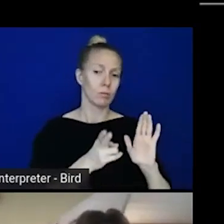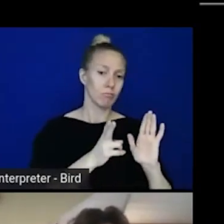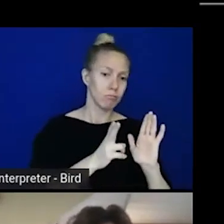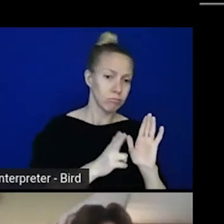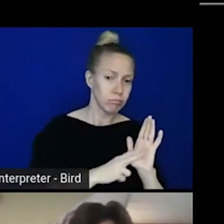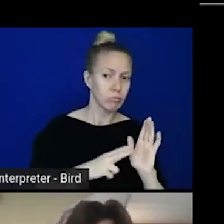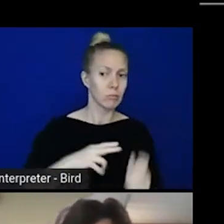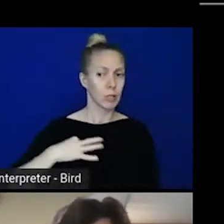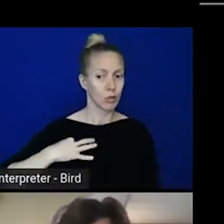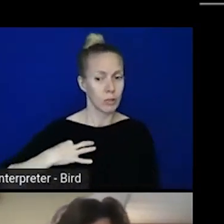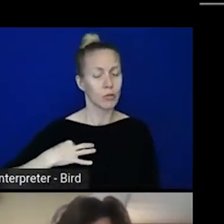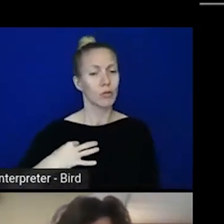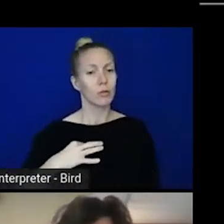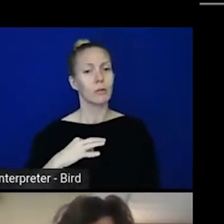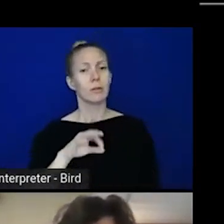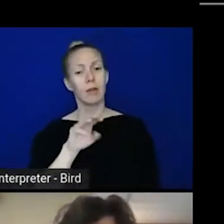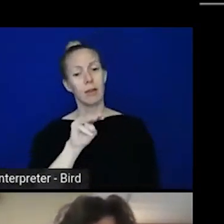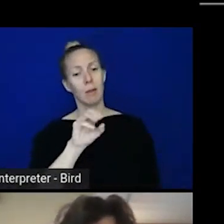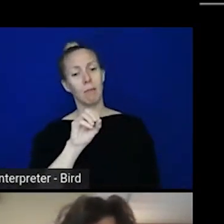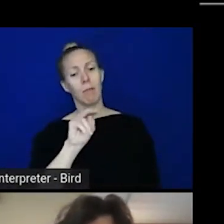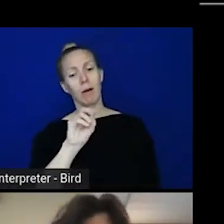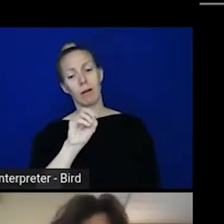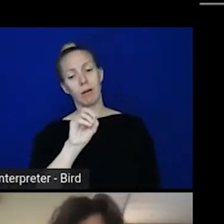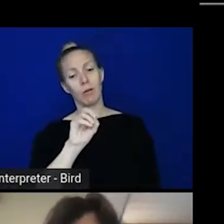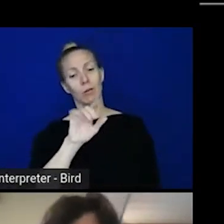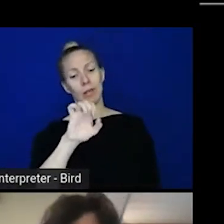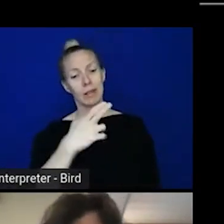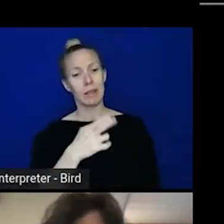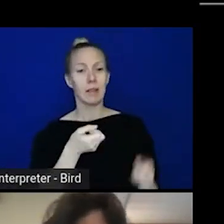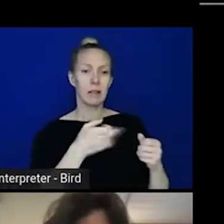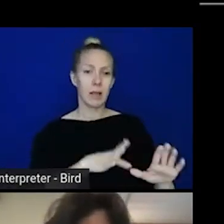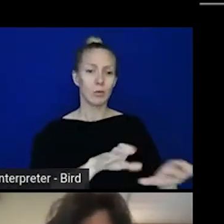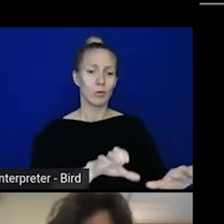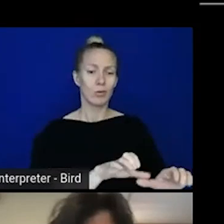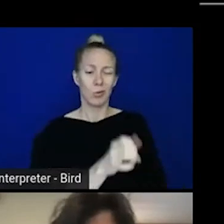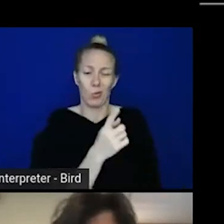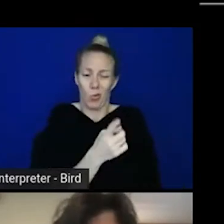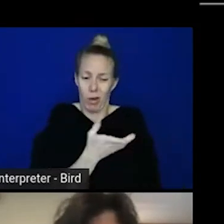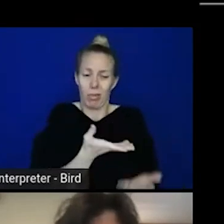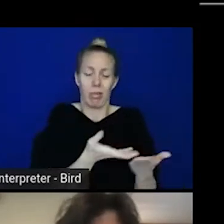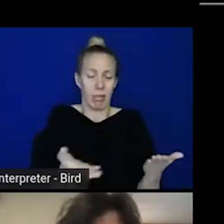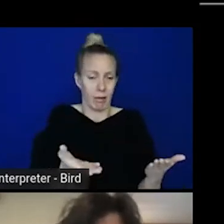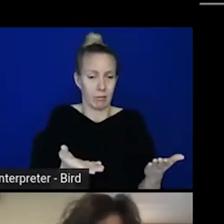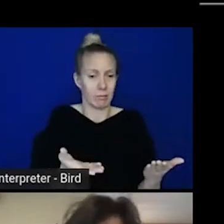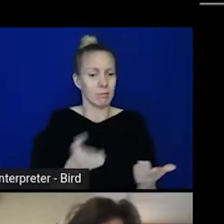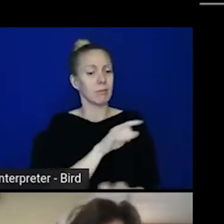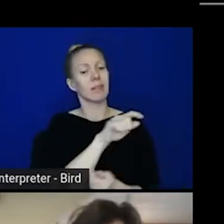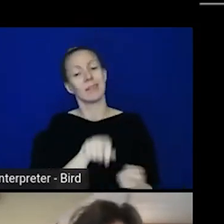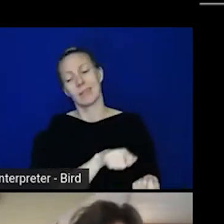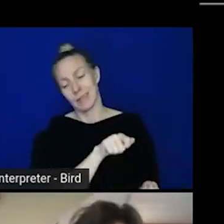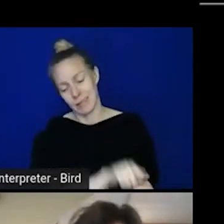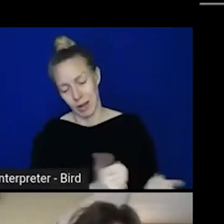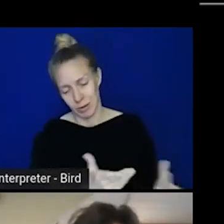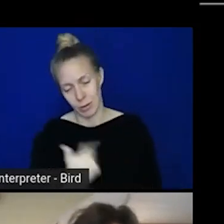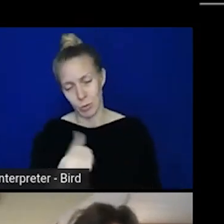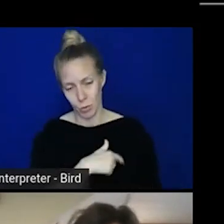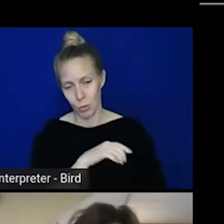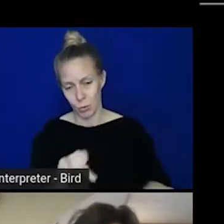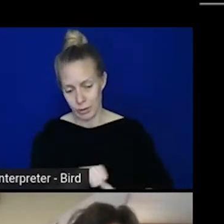down just one thing, and that is exactly what we did. We wanted to